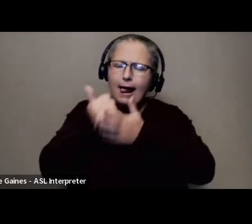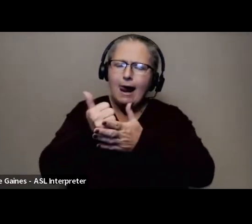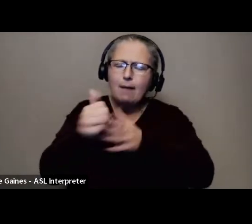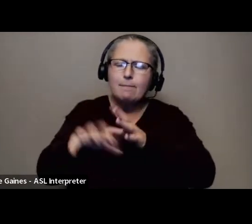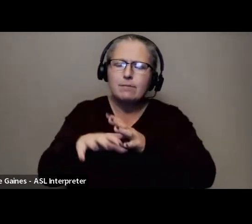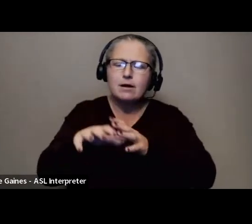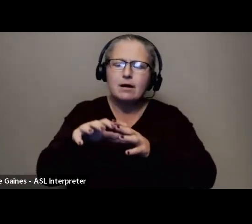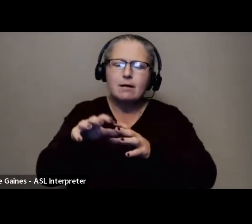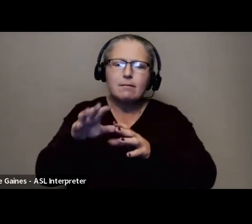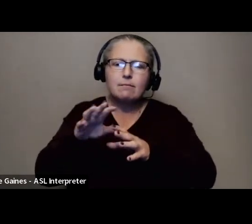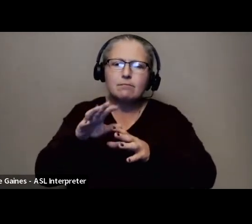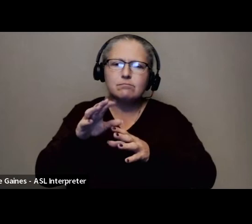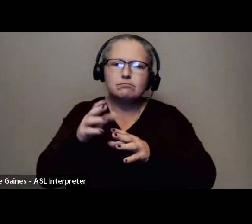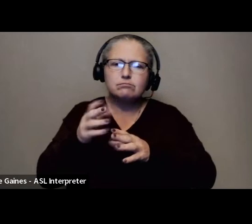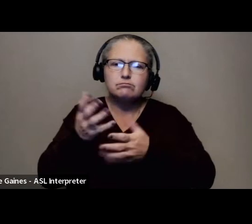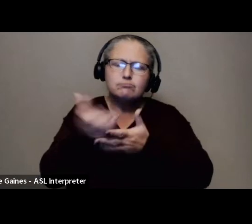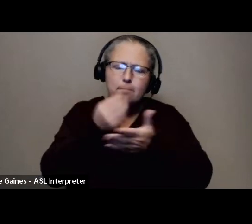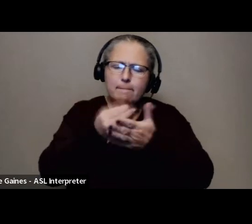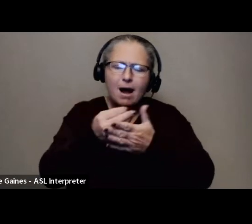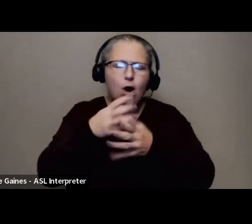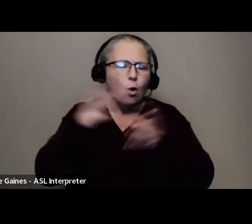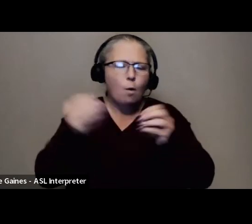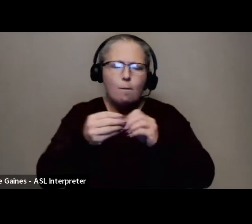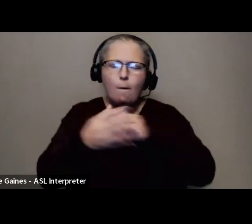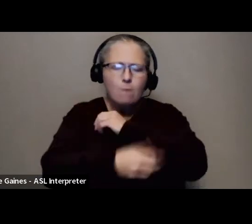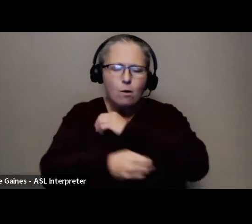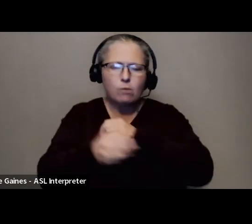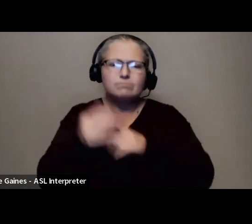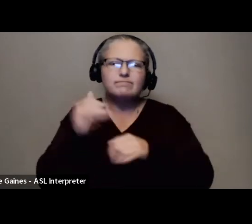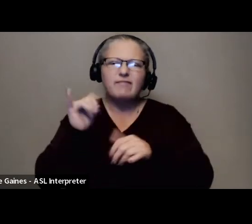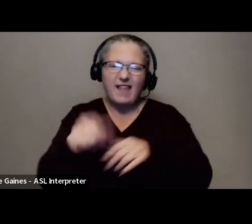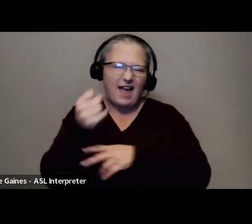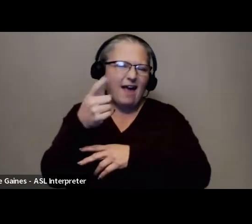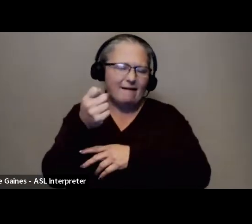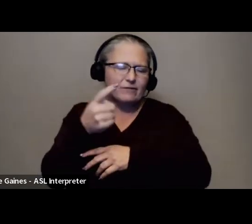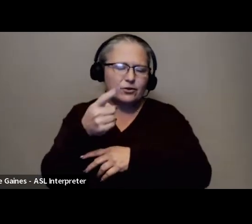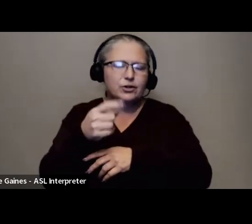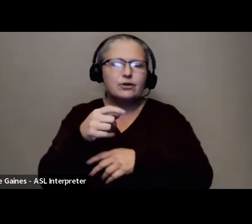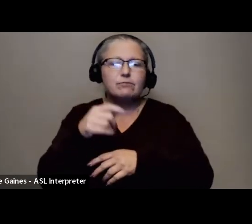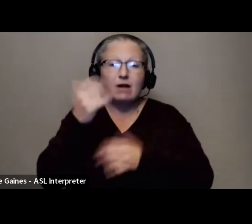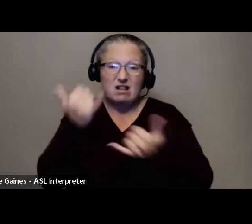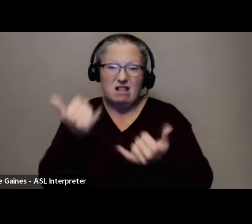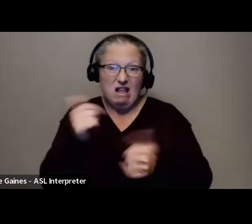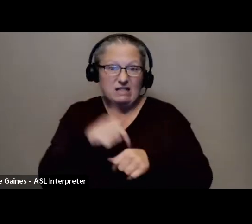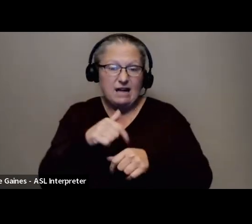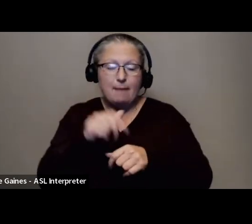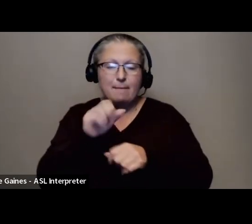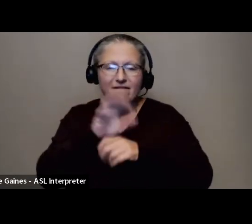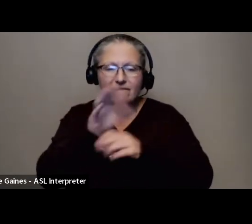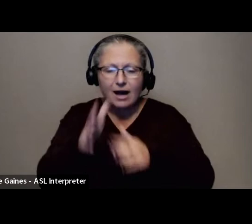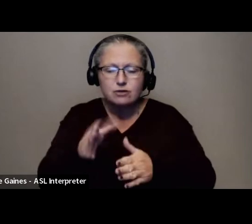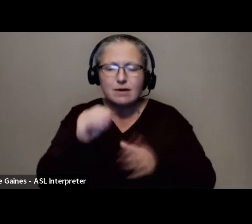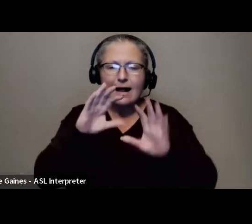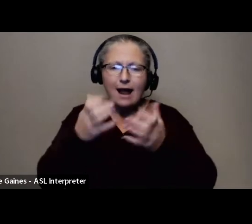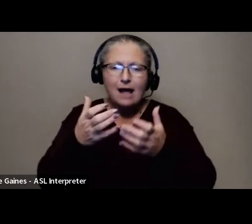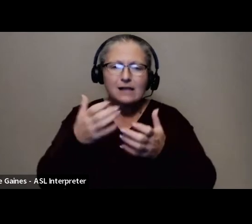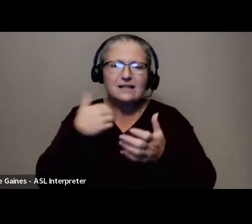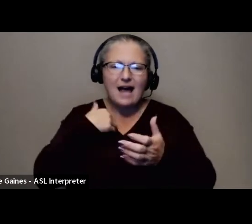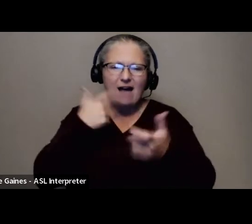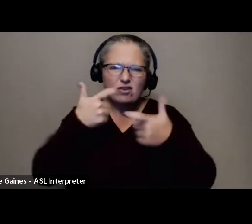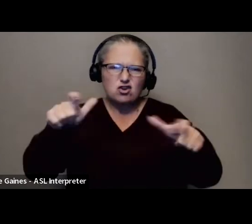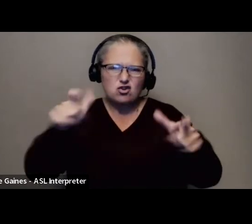And so it's an annual thing. And around this time, all the advisories, all the classrooms, they have these huge